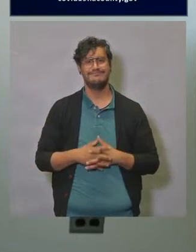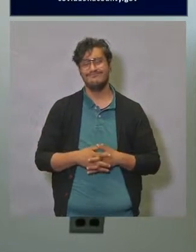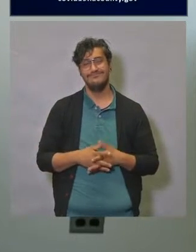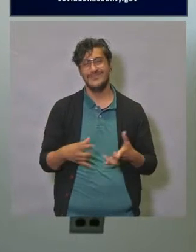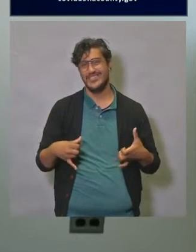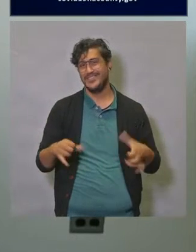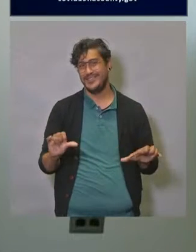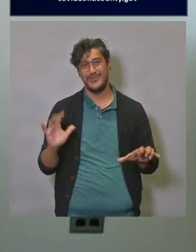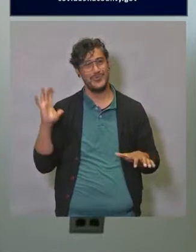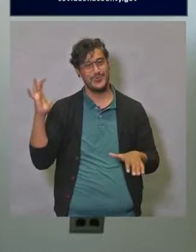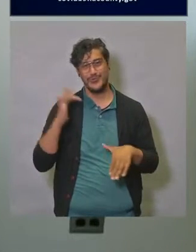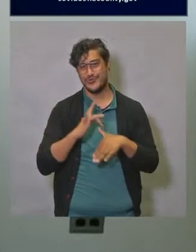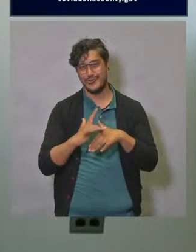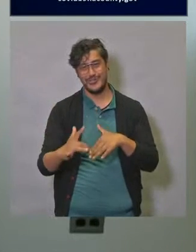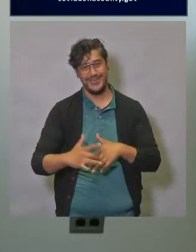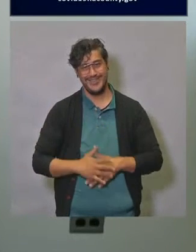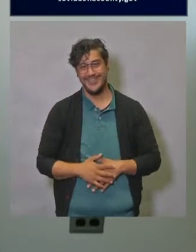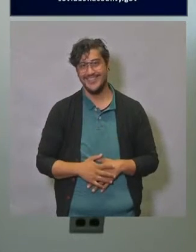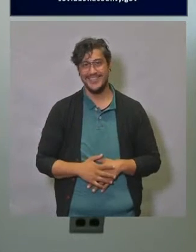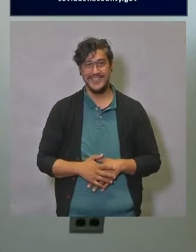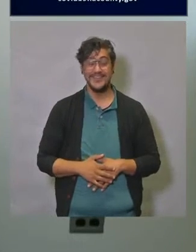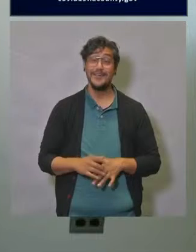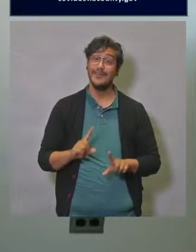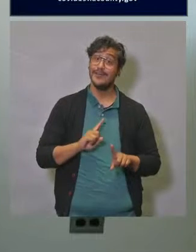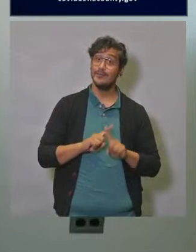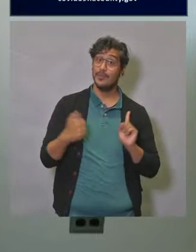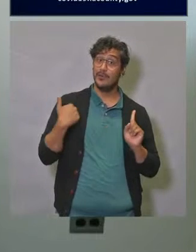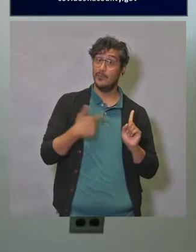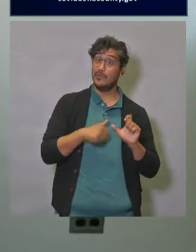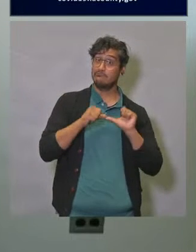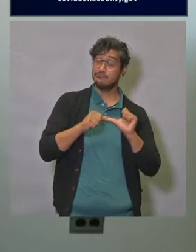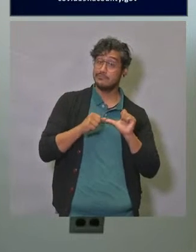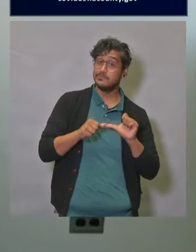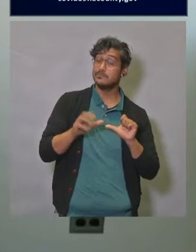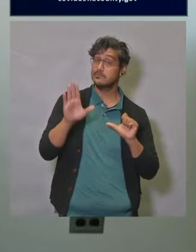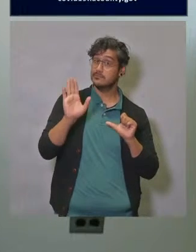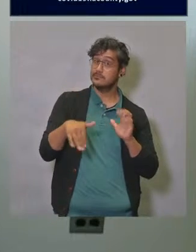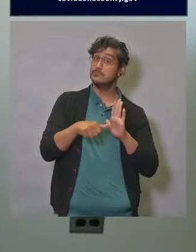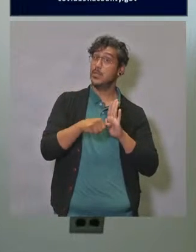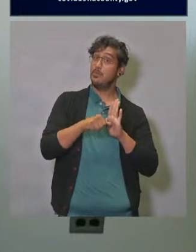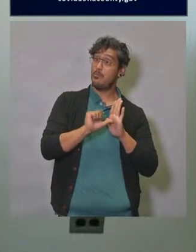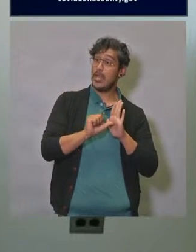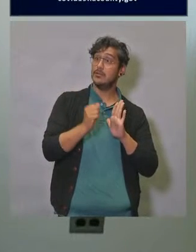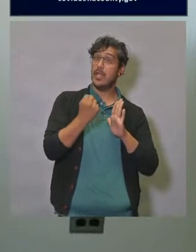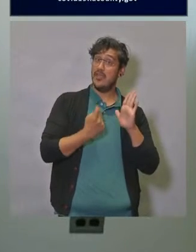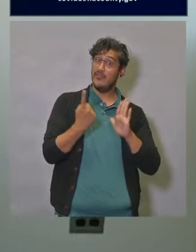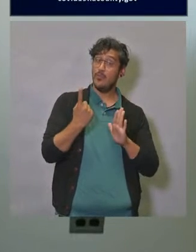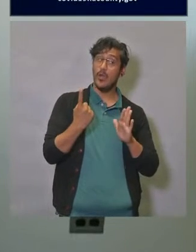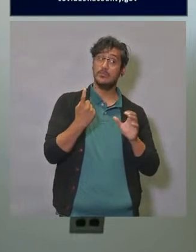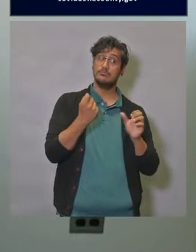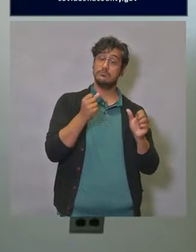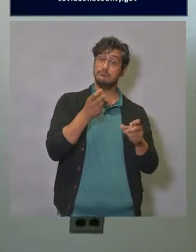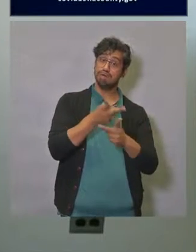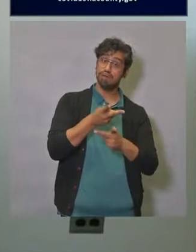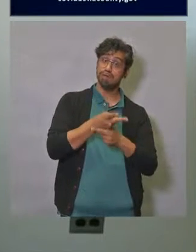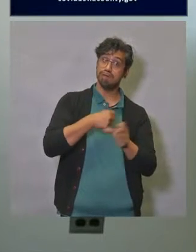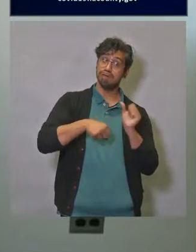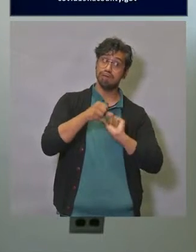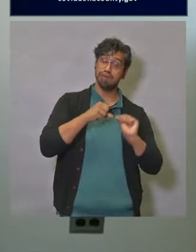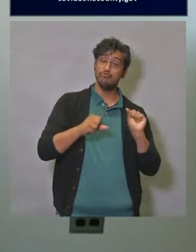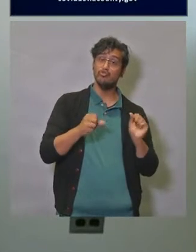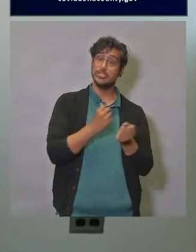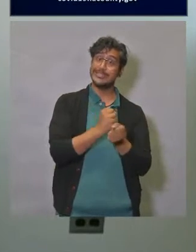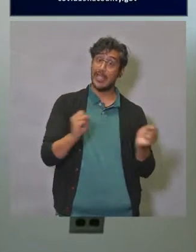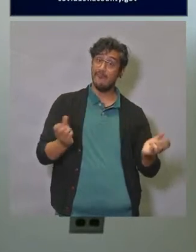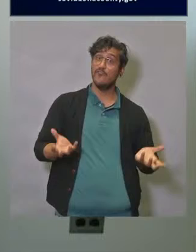early, but we continue to be very impressed with everything everyone's doing to keep each other safe. We're hopeful